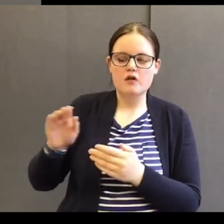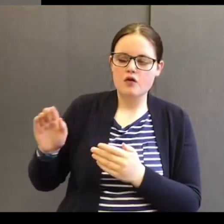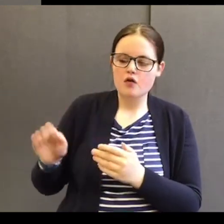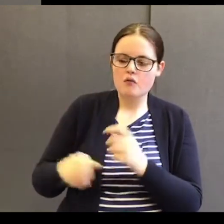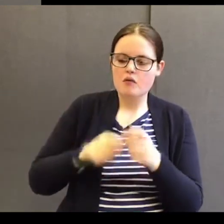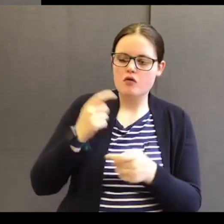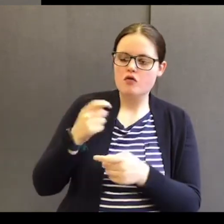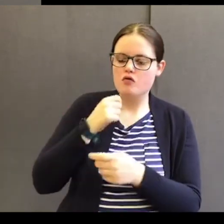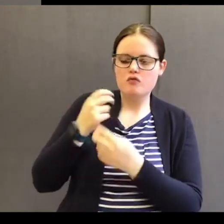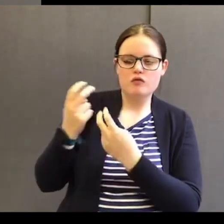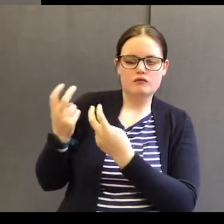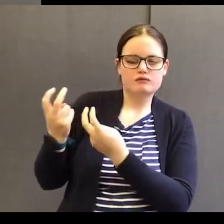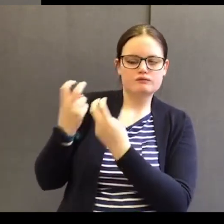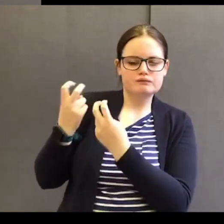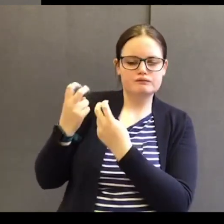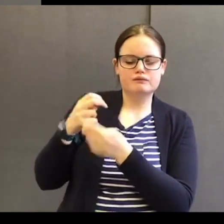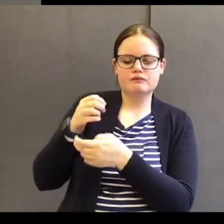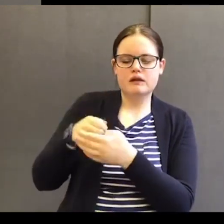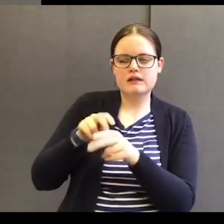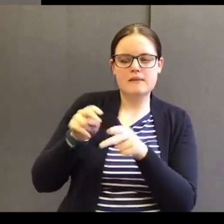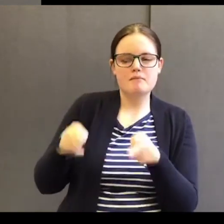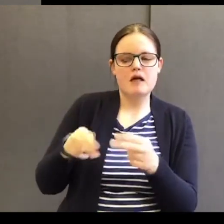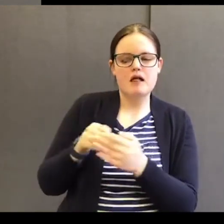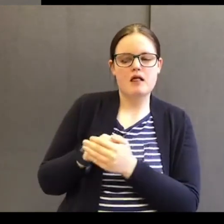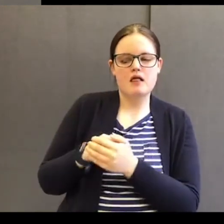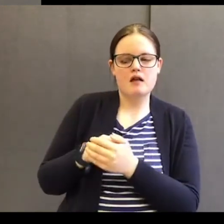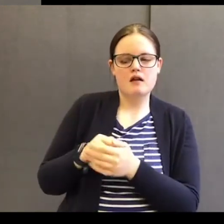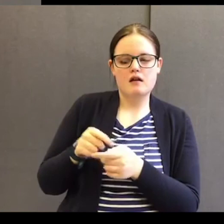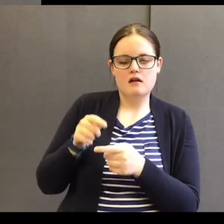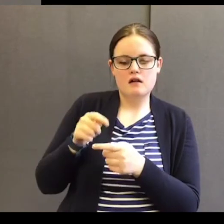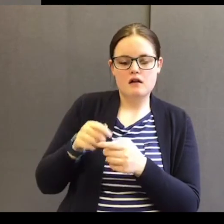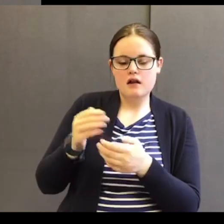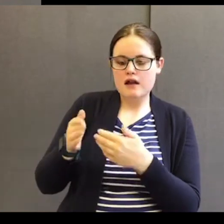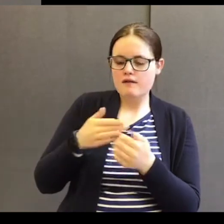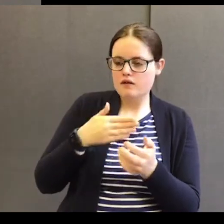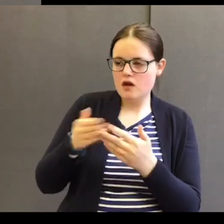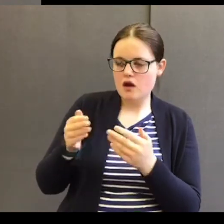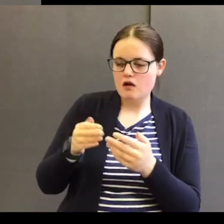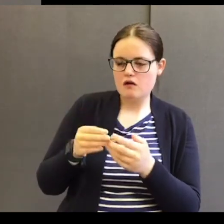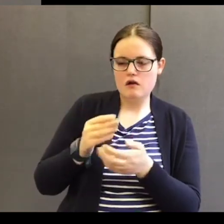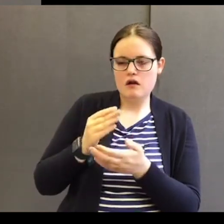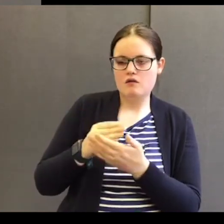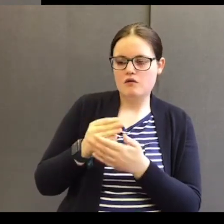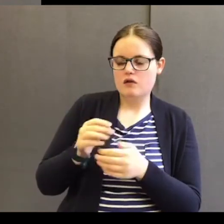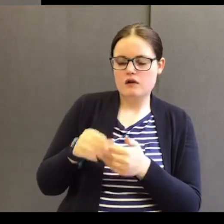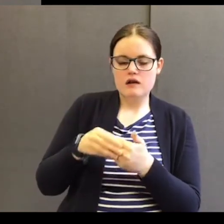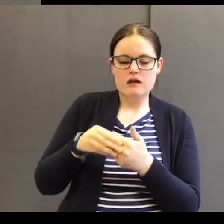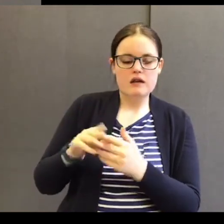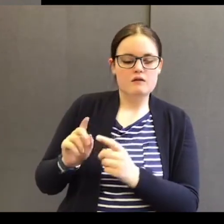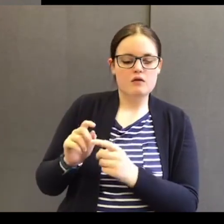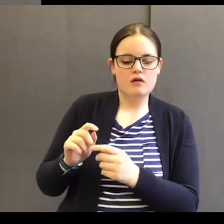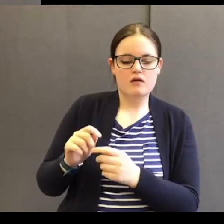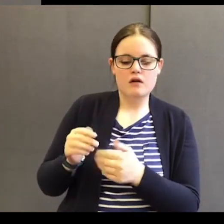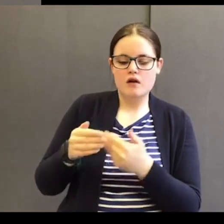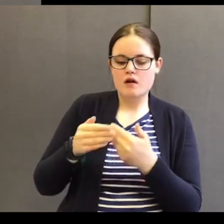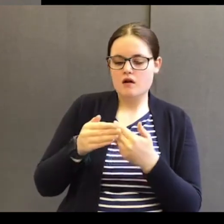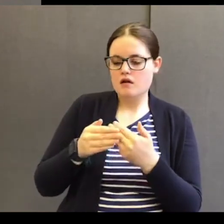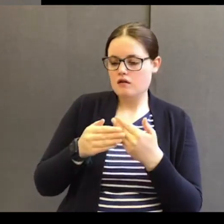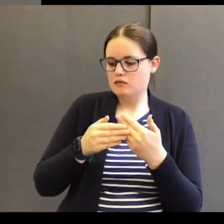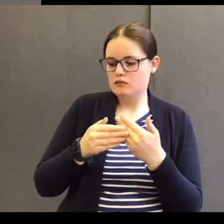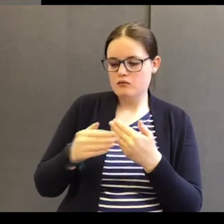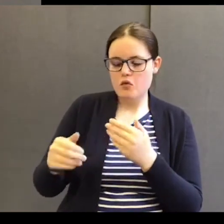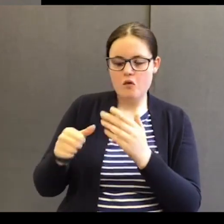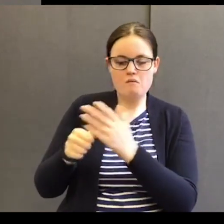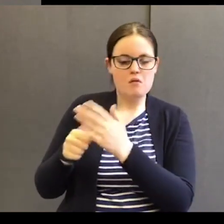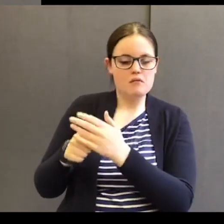of the cross to all who would hear it in the temple, even though it would